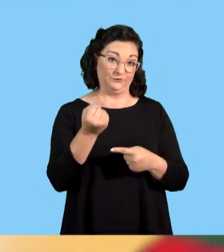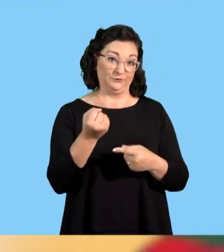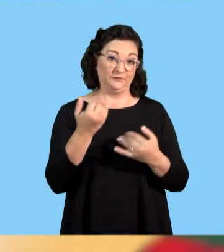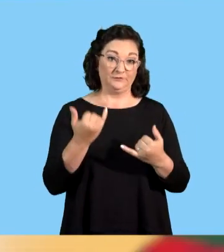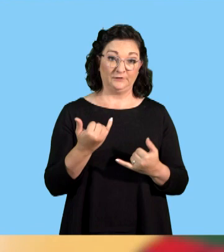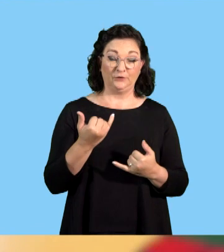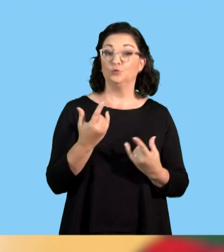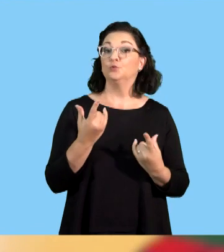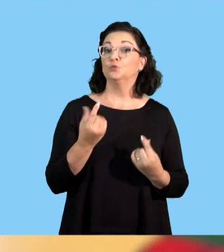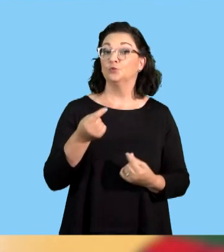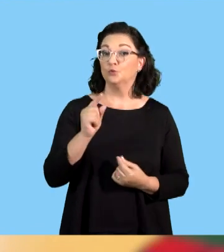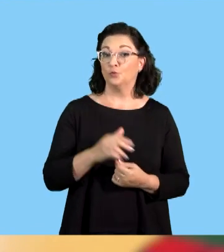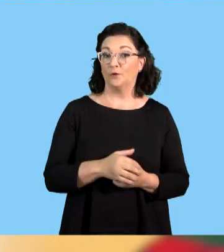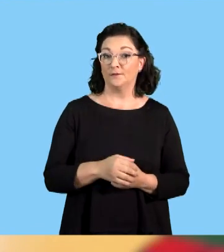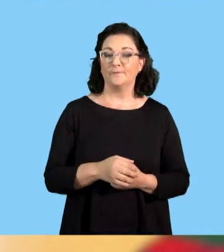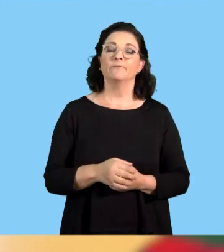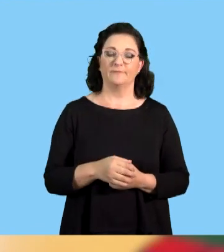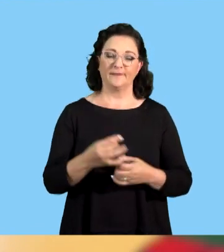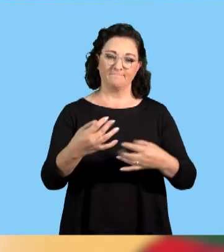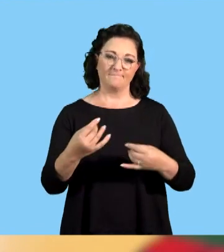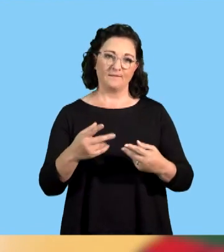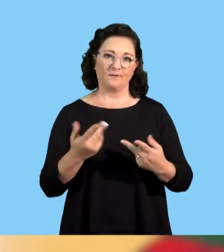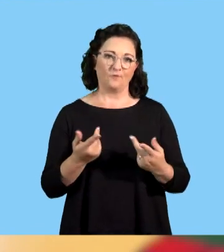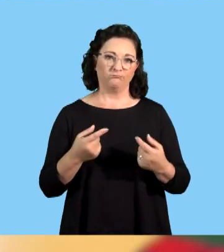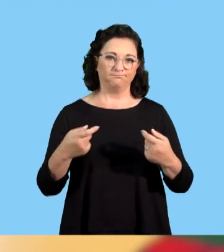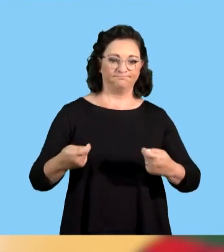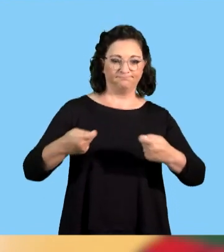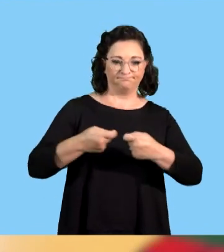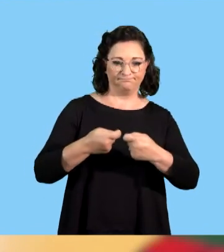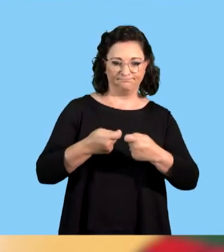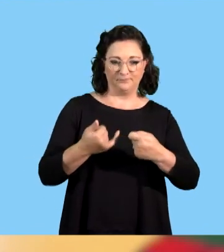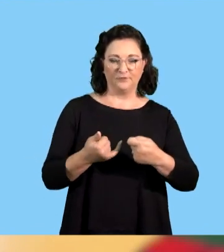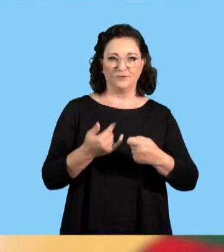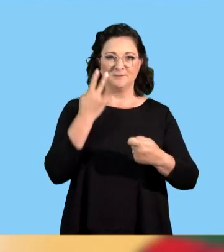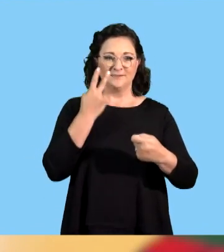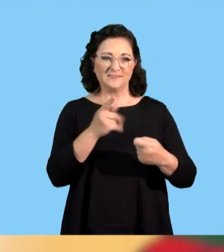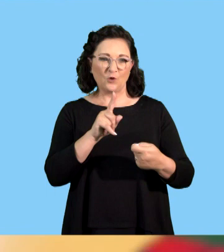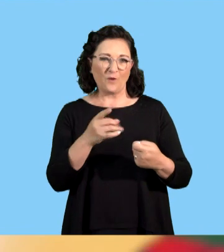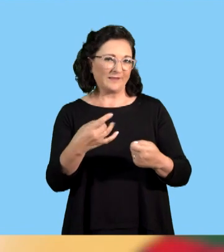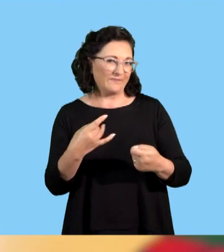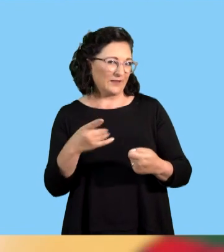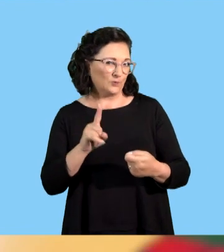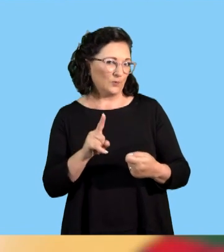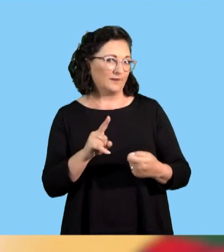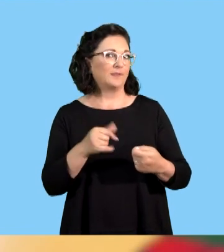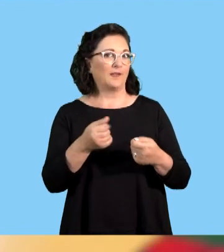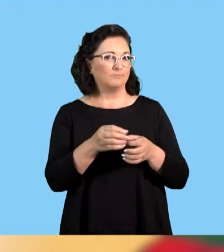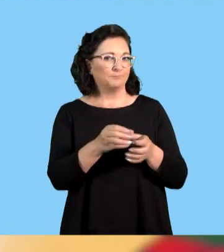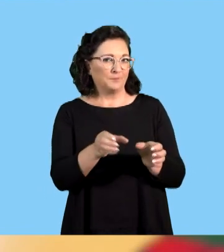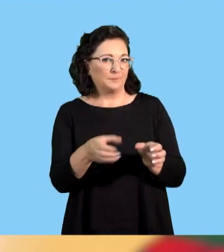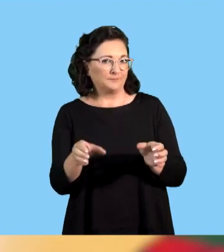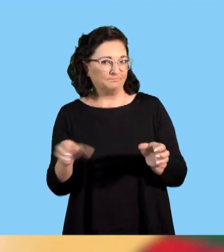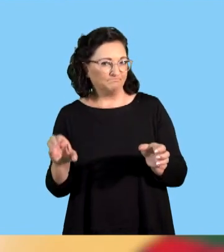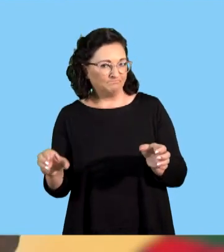going to take the main idea, being the effects of electric current, and break it into small concepts that you're going to be looking at